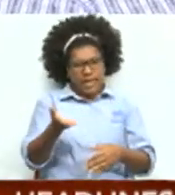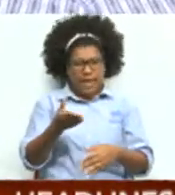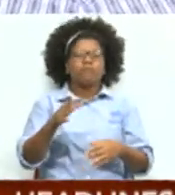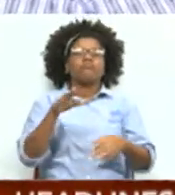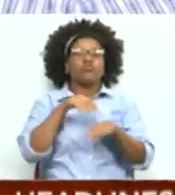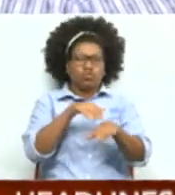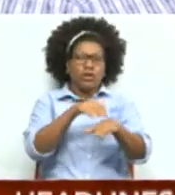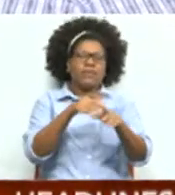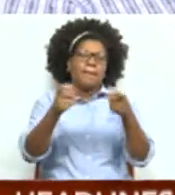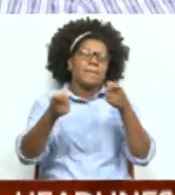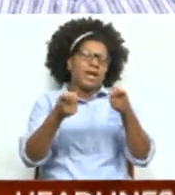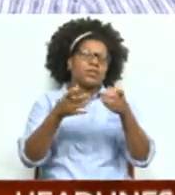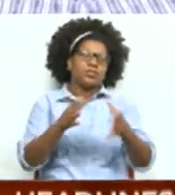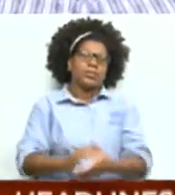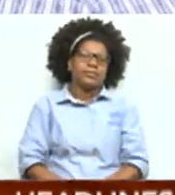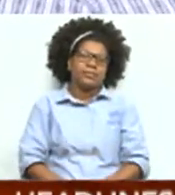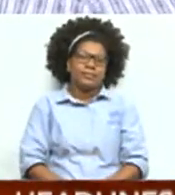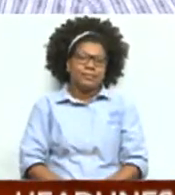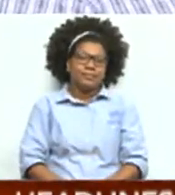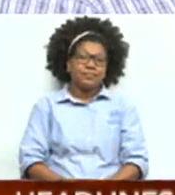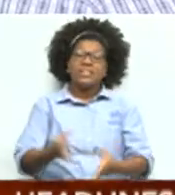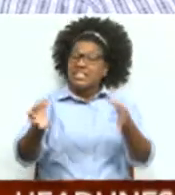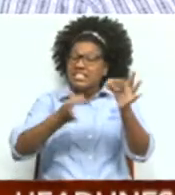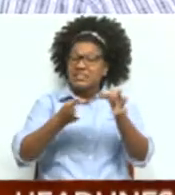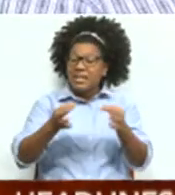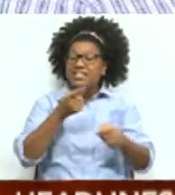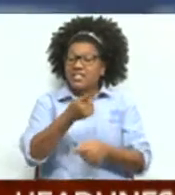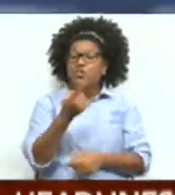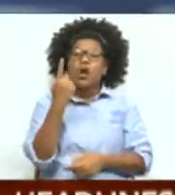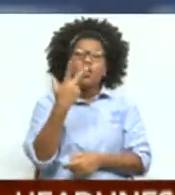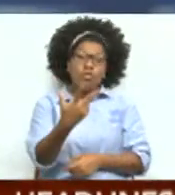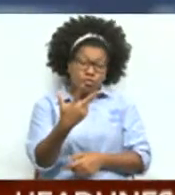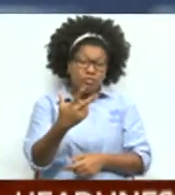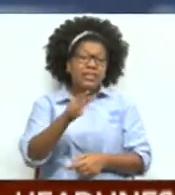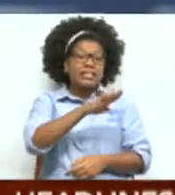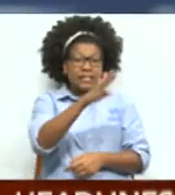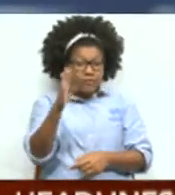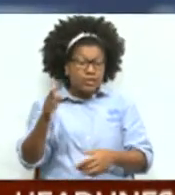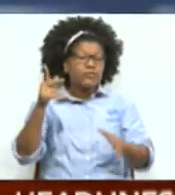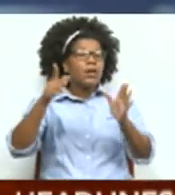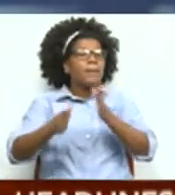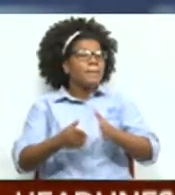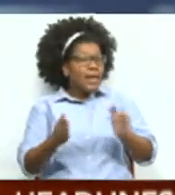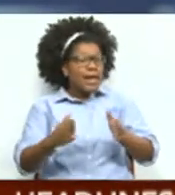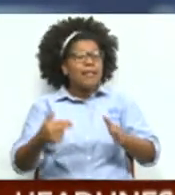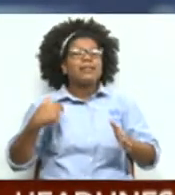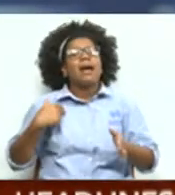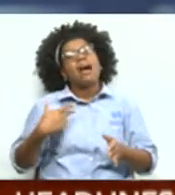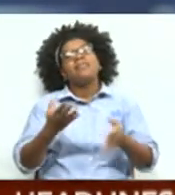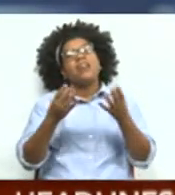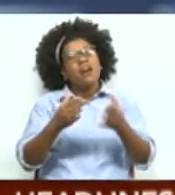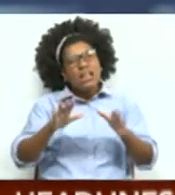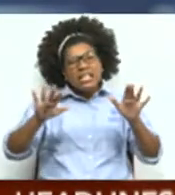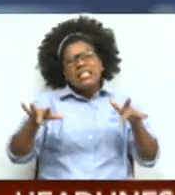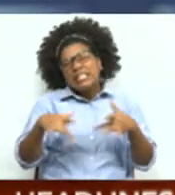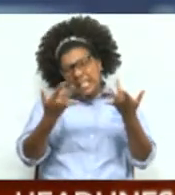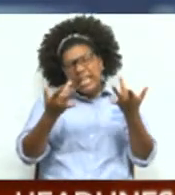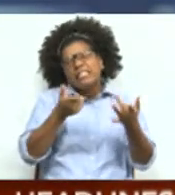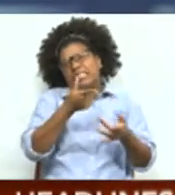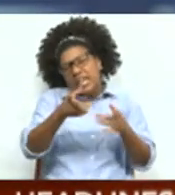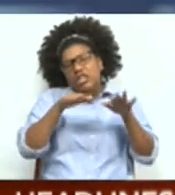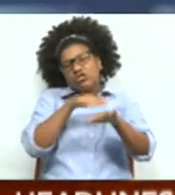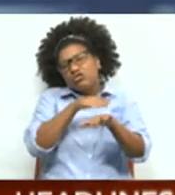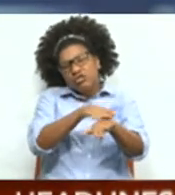Sinanan explained that this is one of three steps the ministry has planned to address this country's traffic problem. The other two steps include the